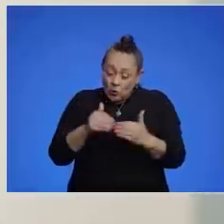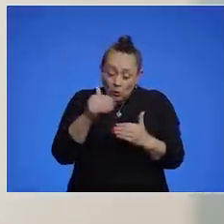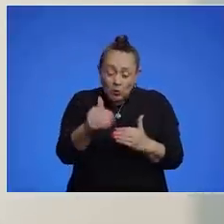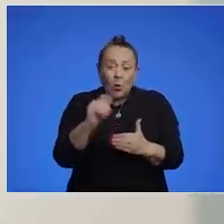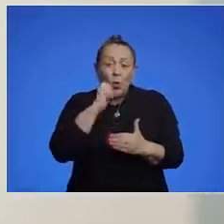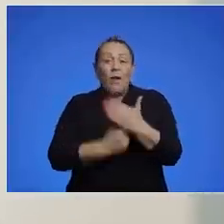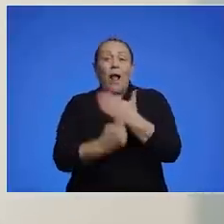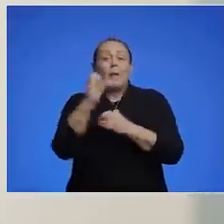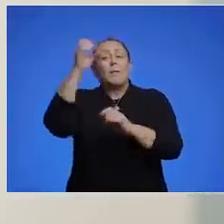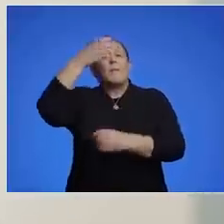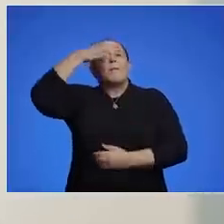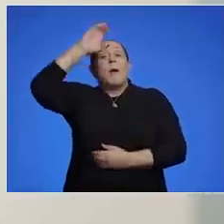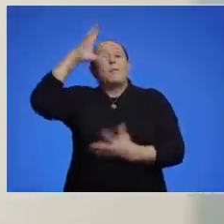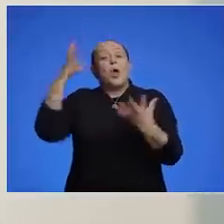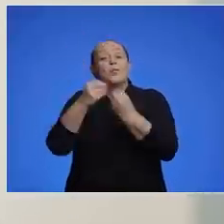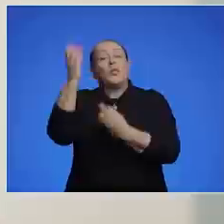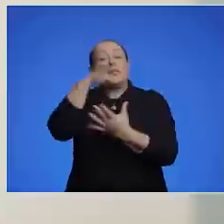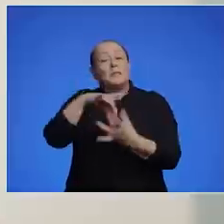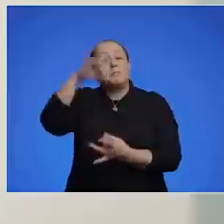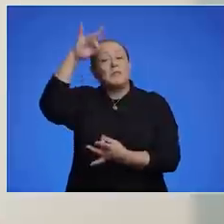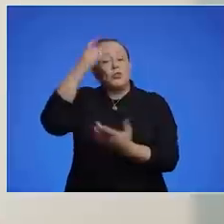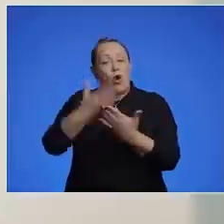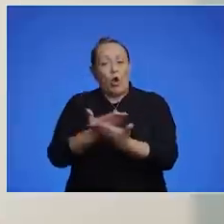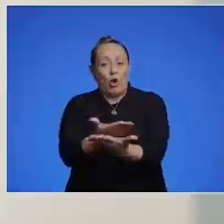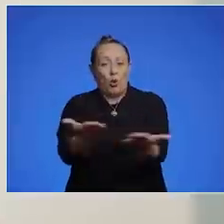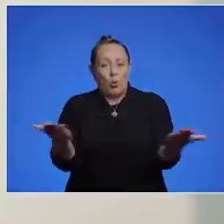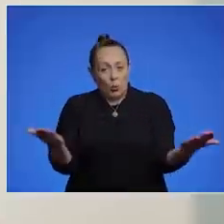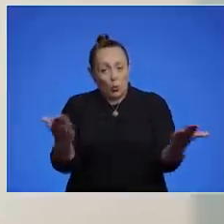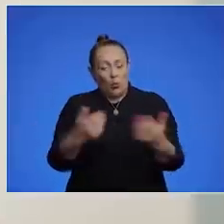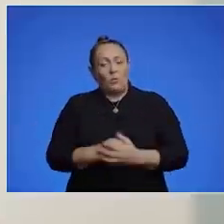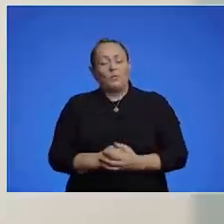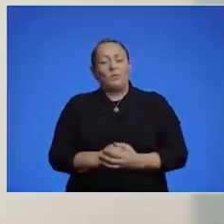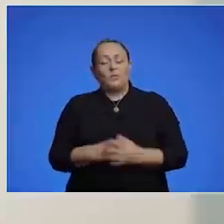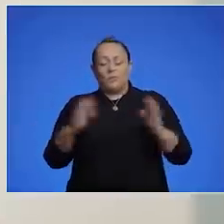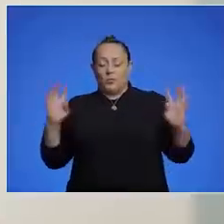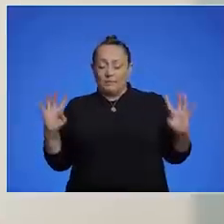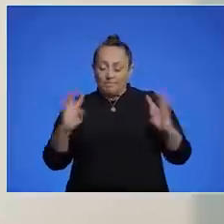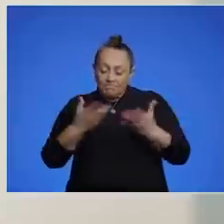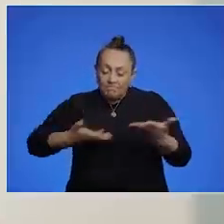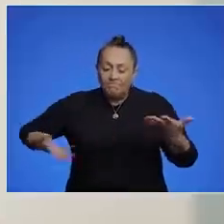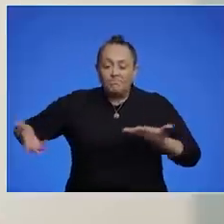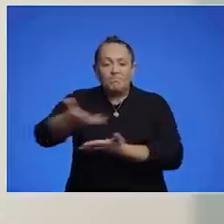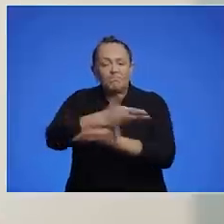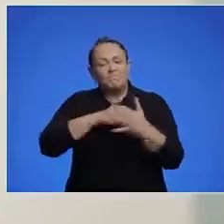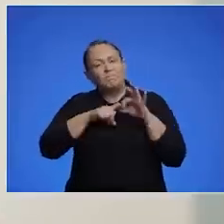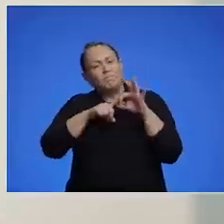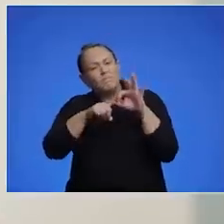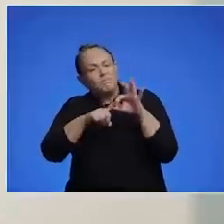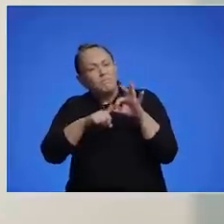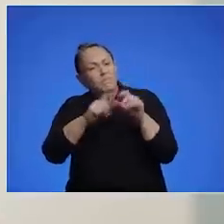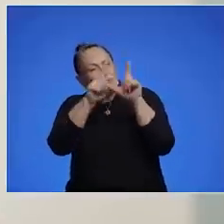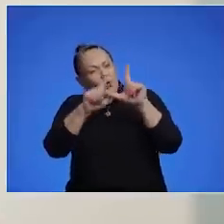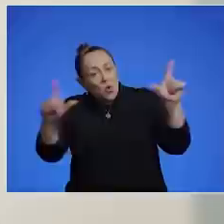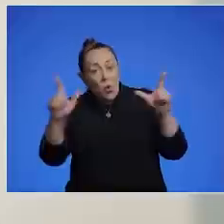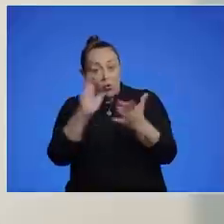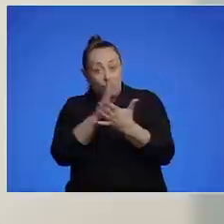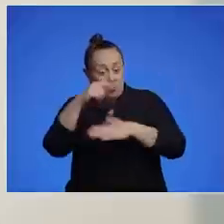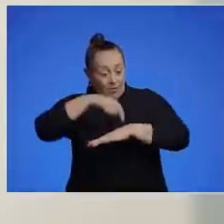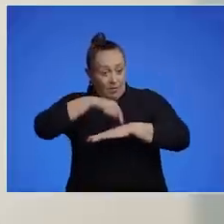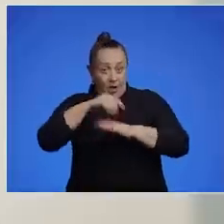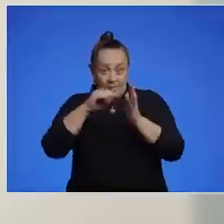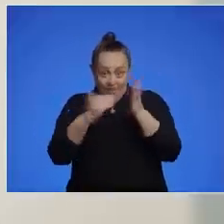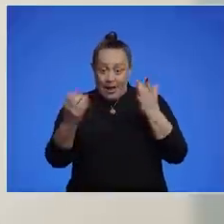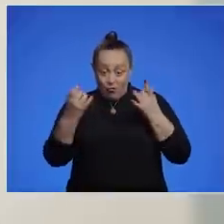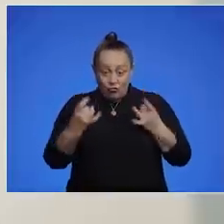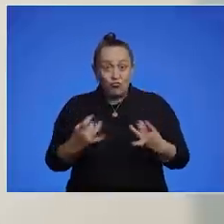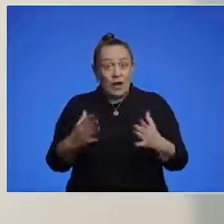now, will be baptized with the Holy Spirit." Now, having met together, they asked him, "Lord, has the time come? Are you going to restore